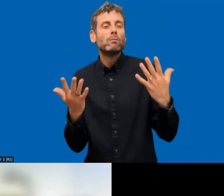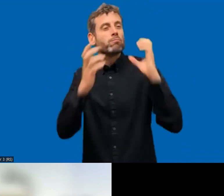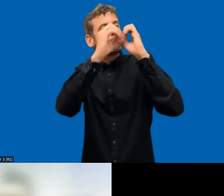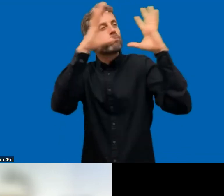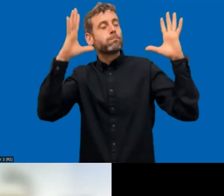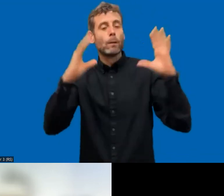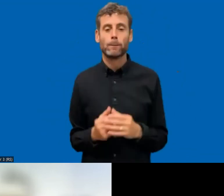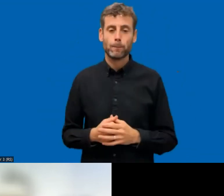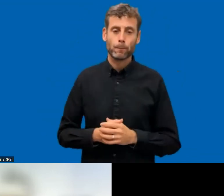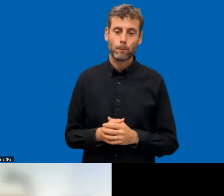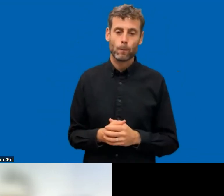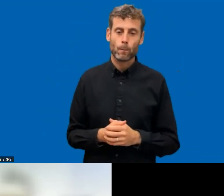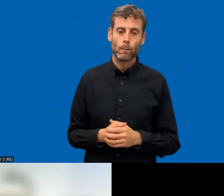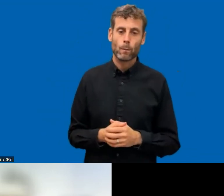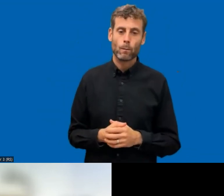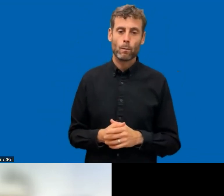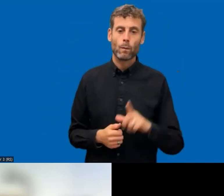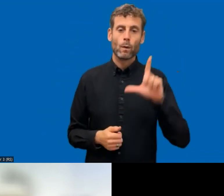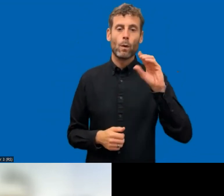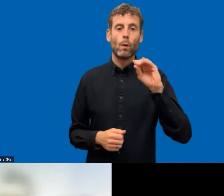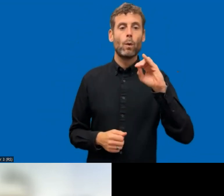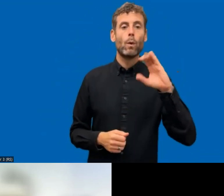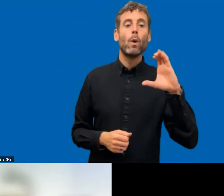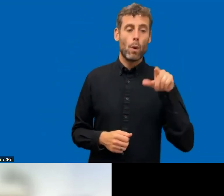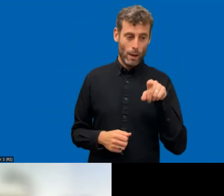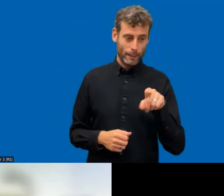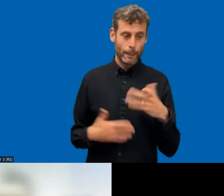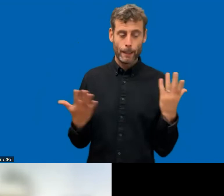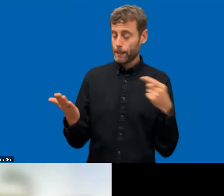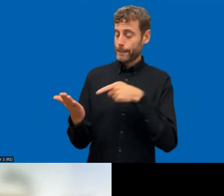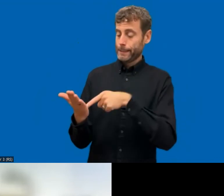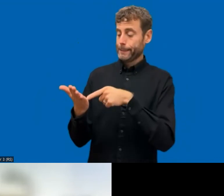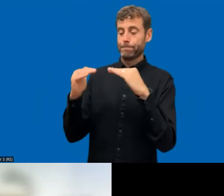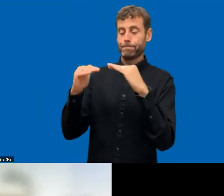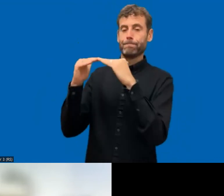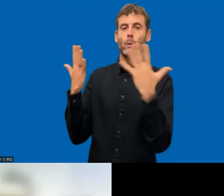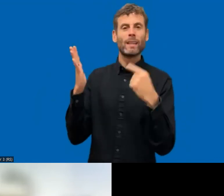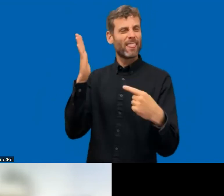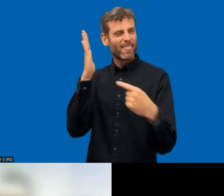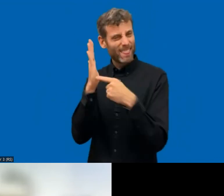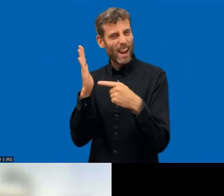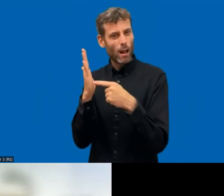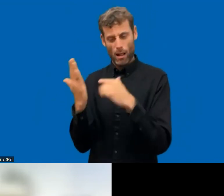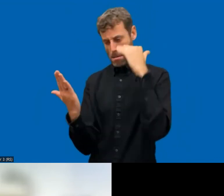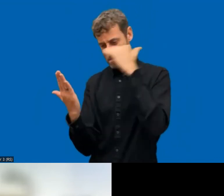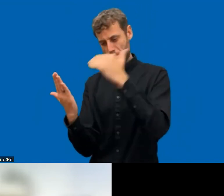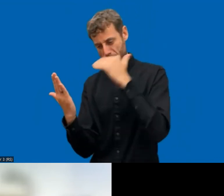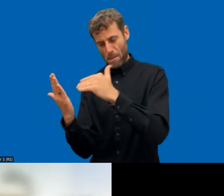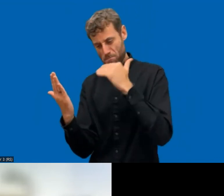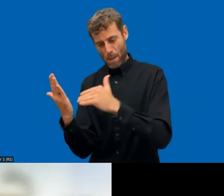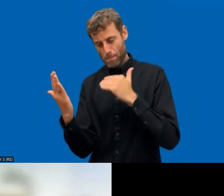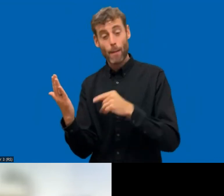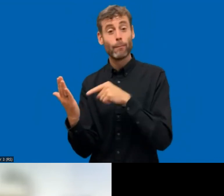mean, standards are what they are. There are technical documents with the requirements that have to be met. They're not novels. They're not